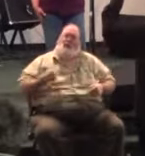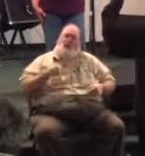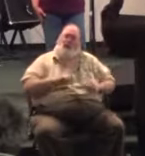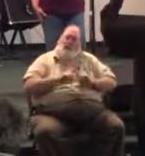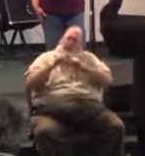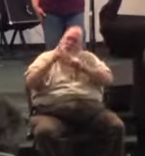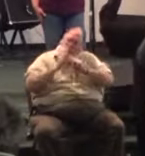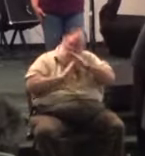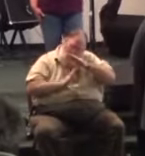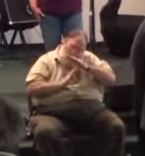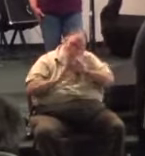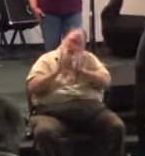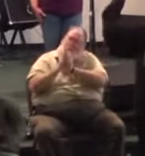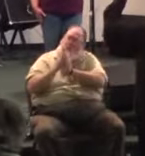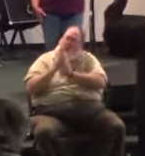and ask you